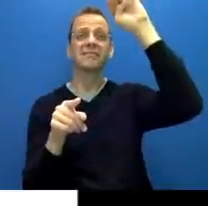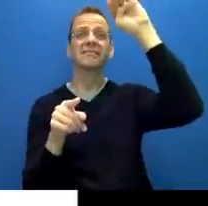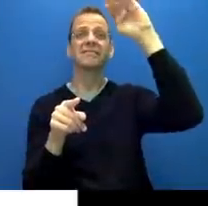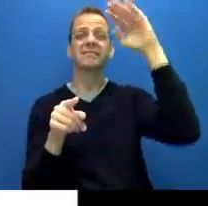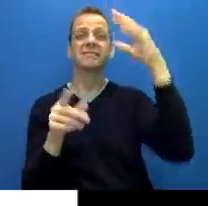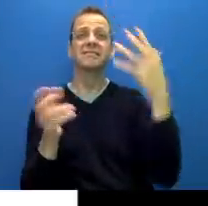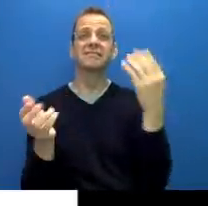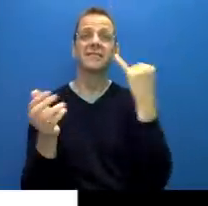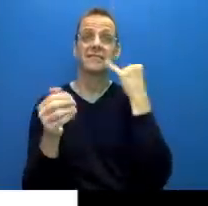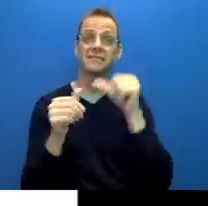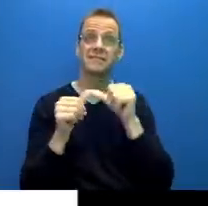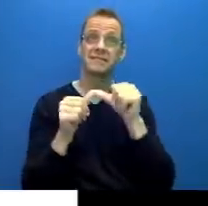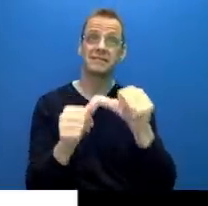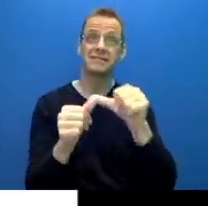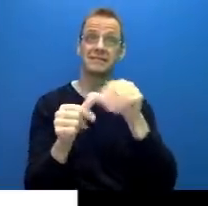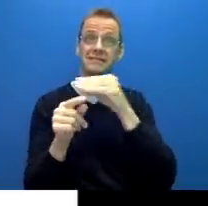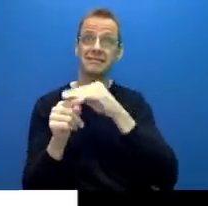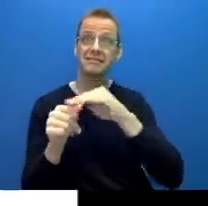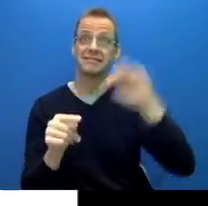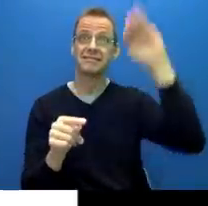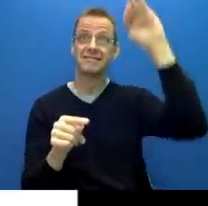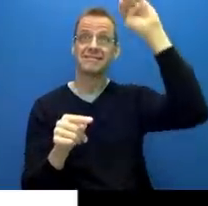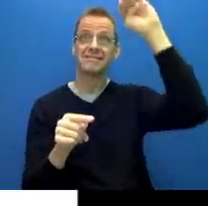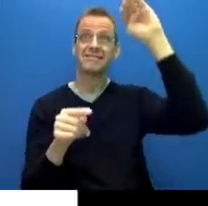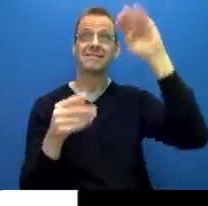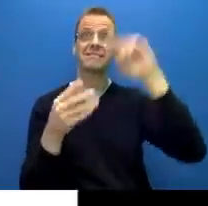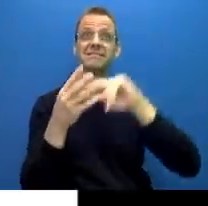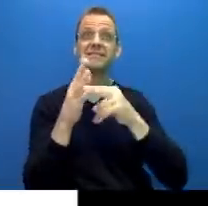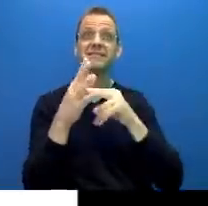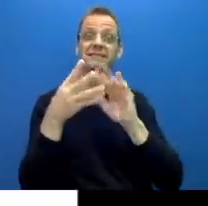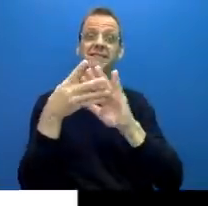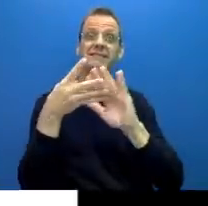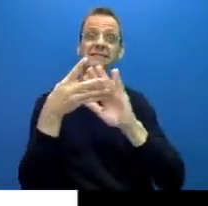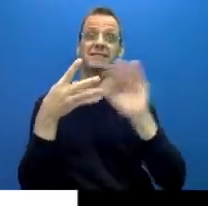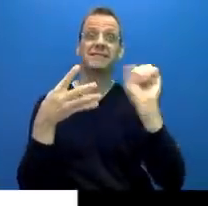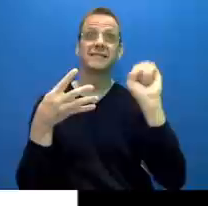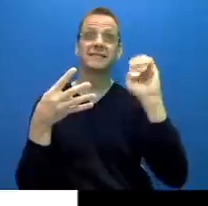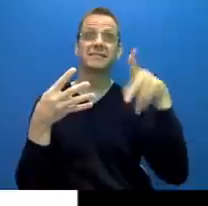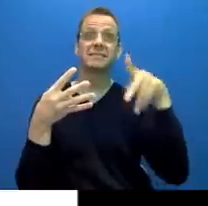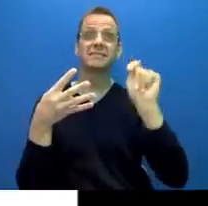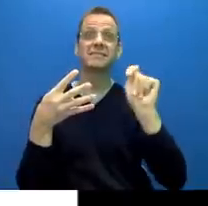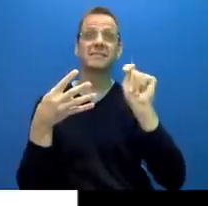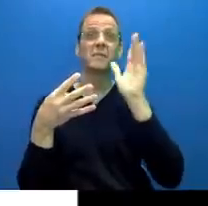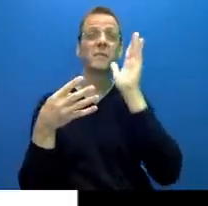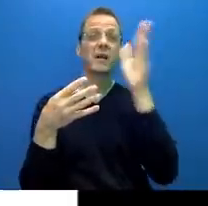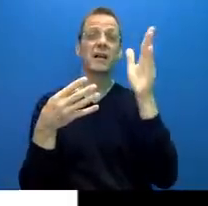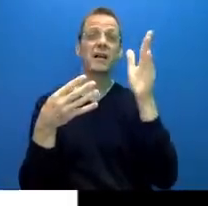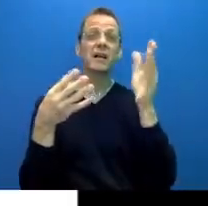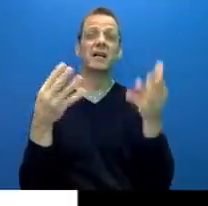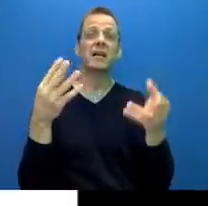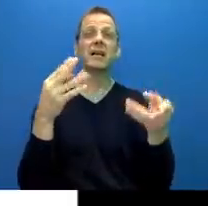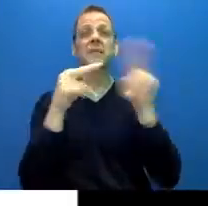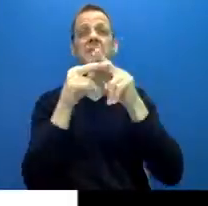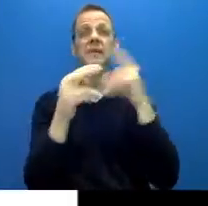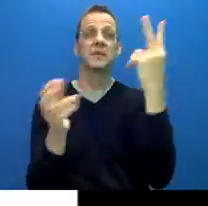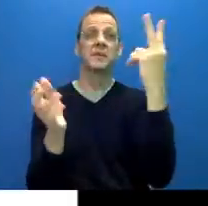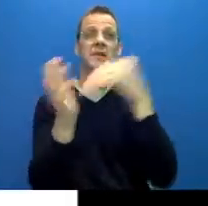new cases. And that might be the absolutely have ICU capacity full,